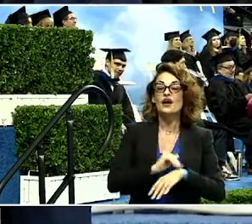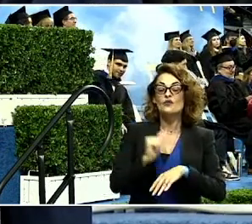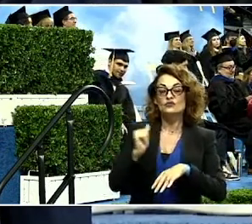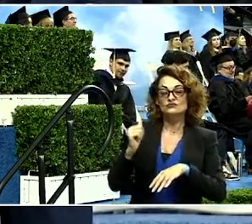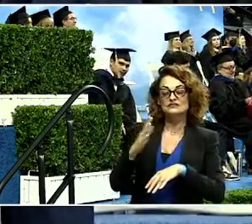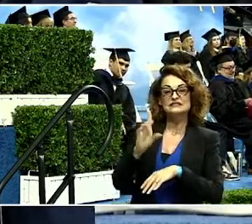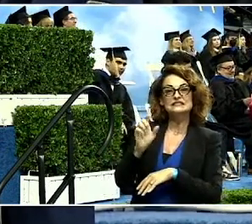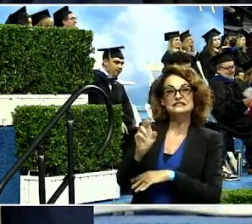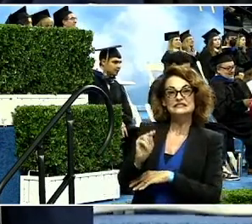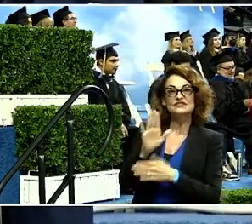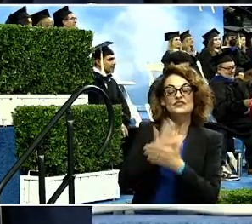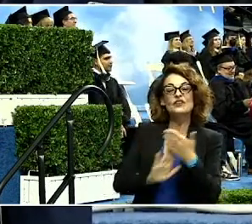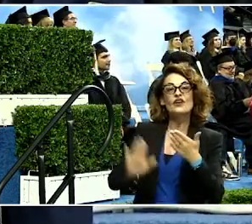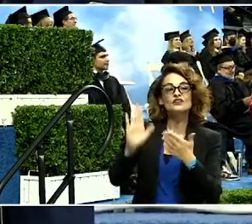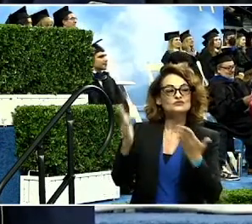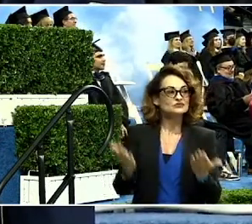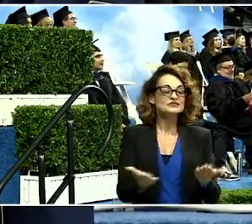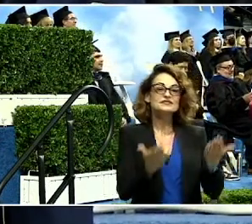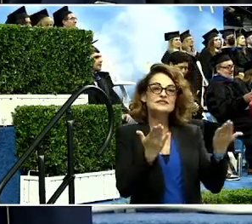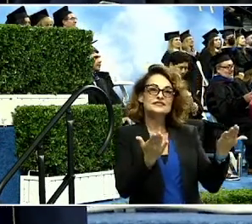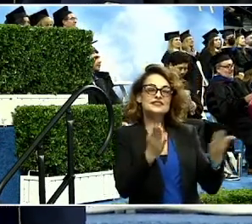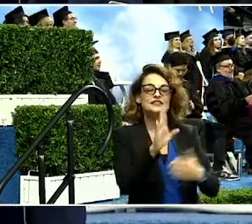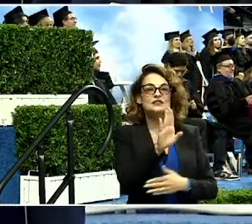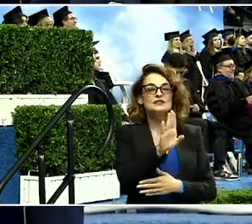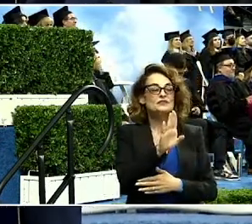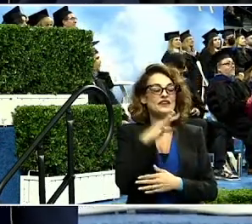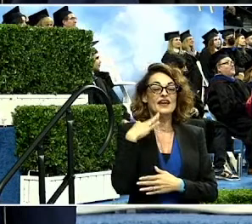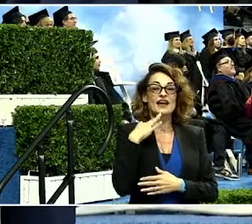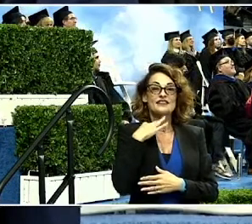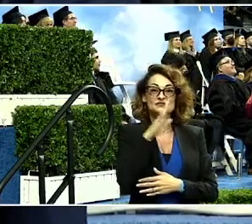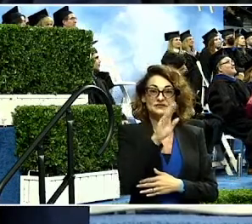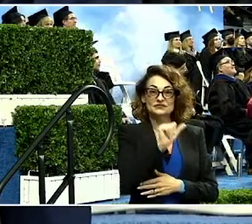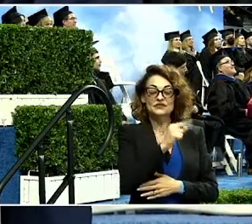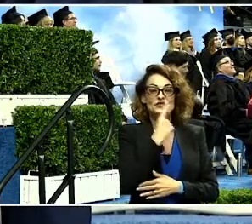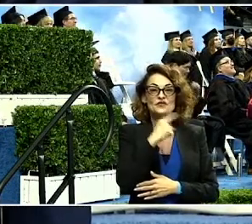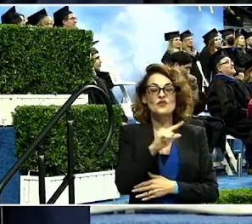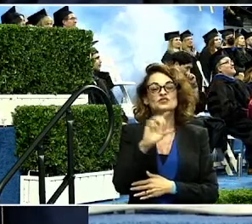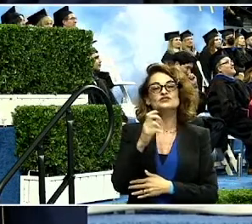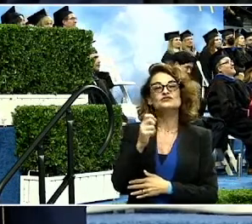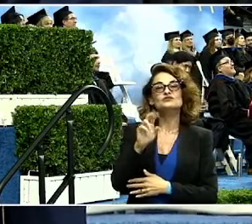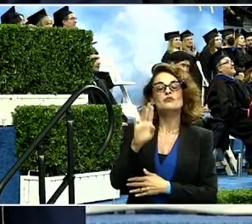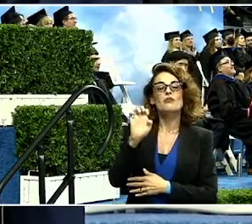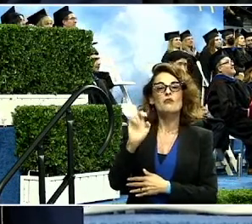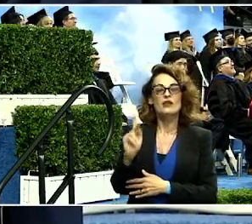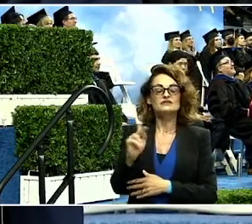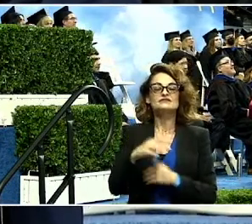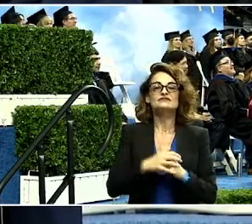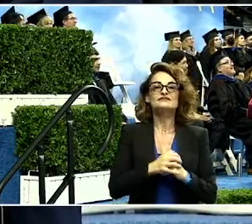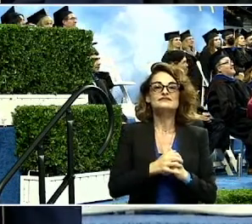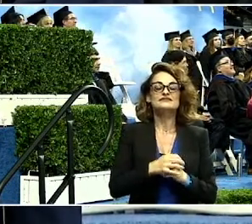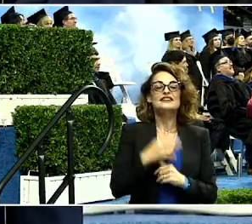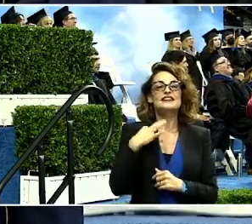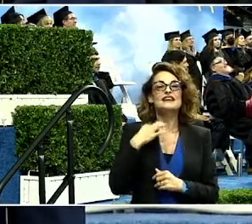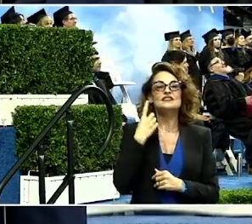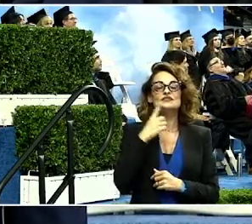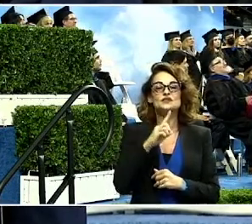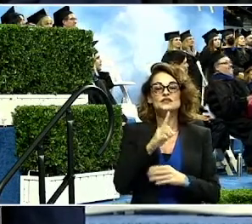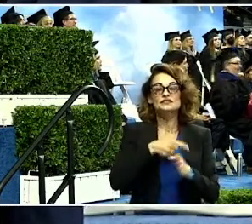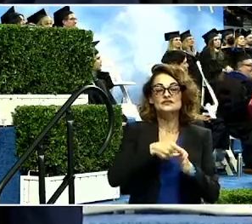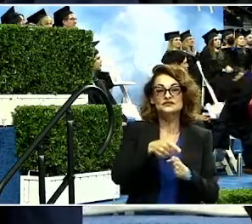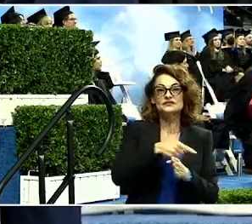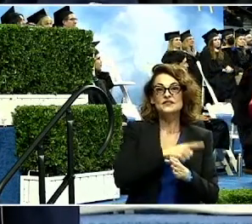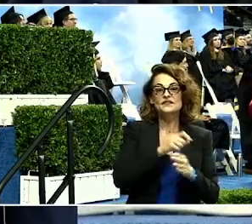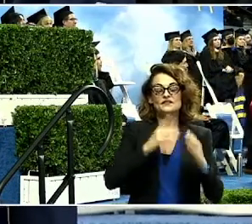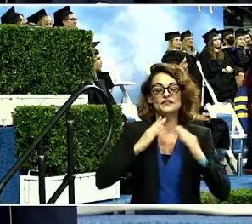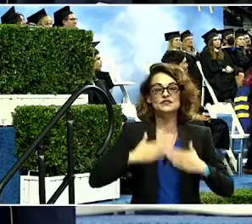college to present the bachelor's candidates to Chancellor Block. Presenting the candidates for the bachelor's degrees in the Division of Physical Sciences is Dean